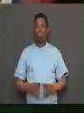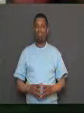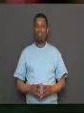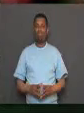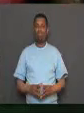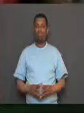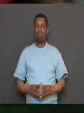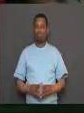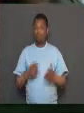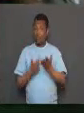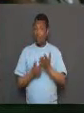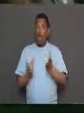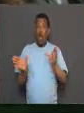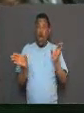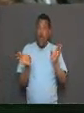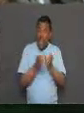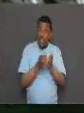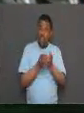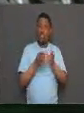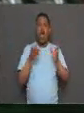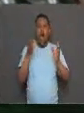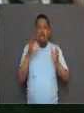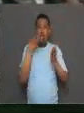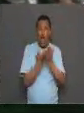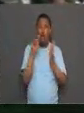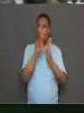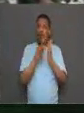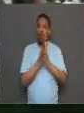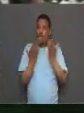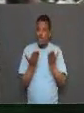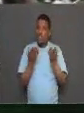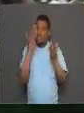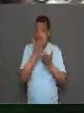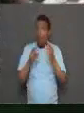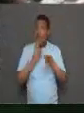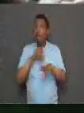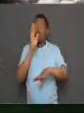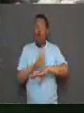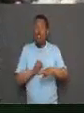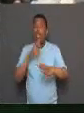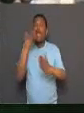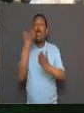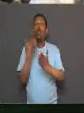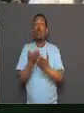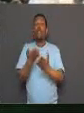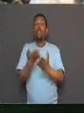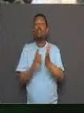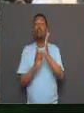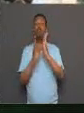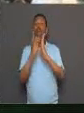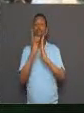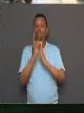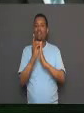A collection of economic policies is sometimes called an economic